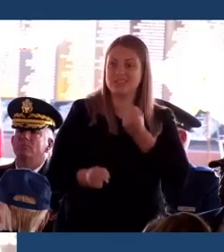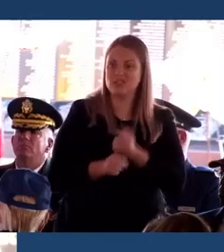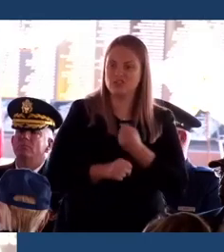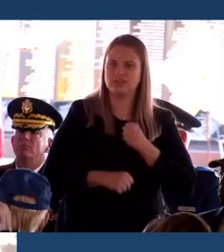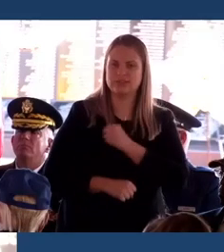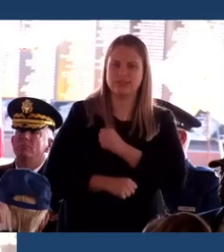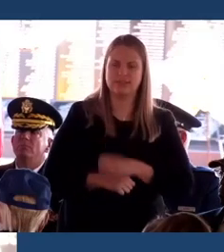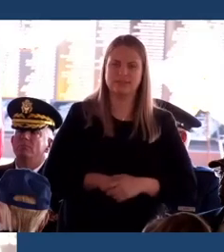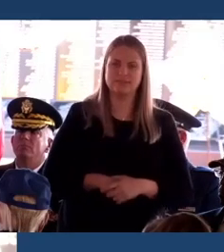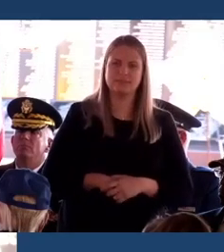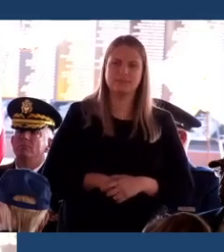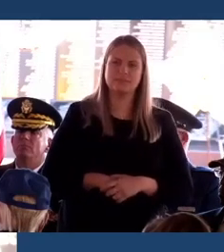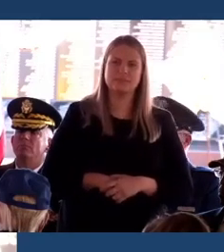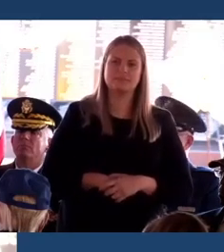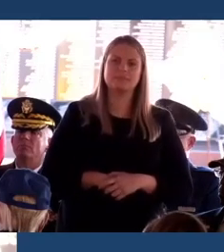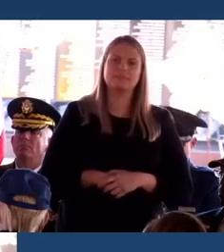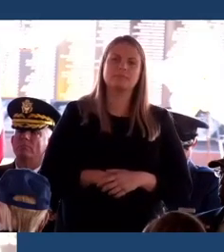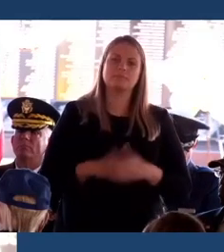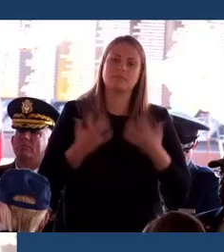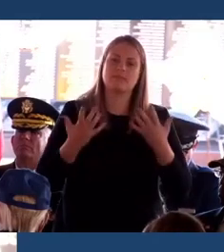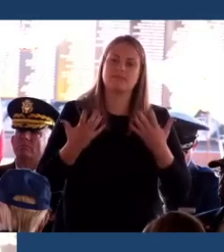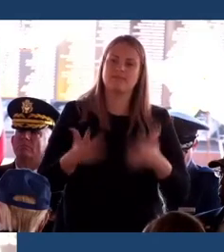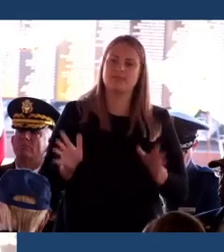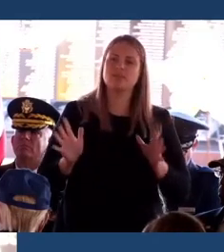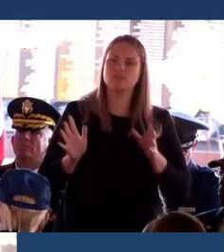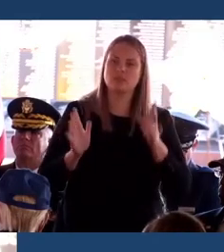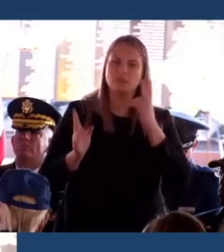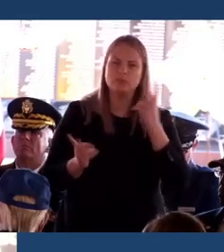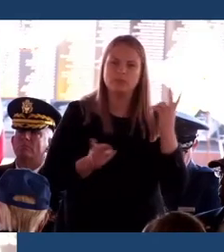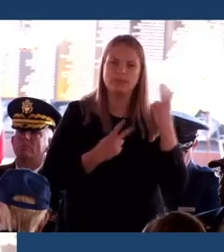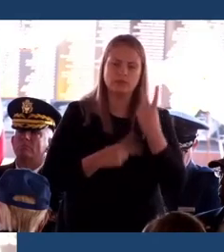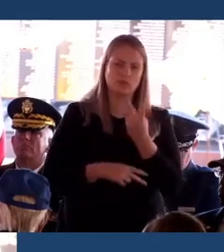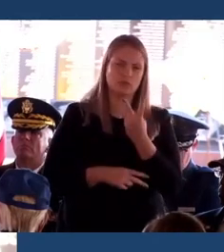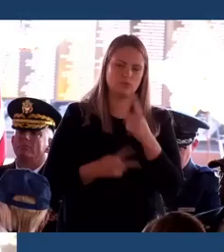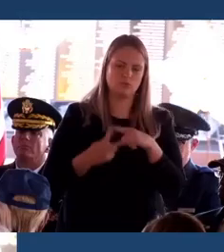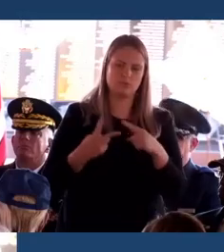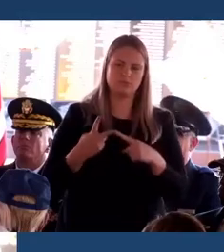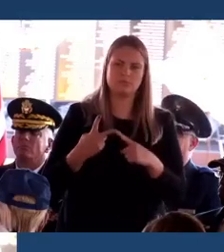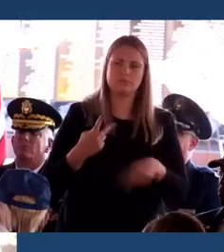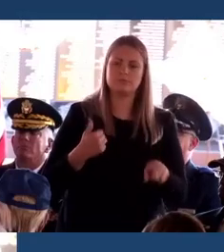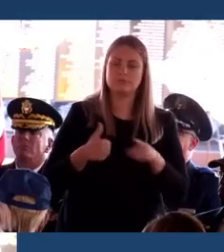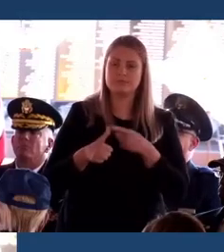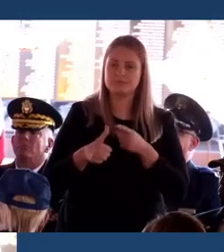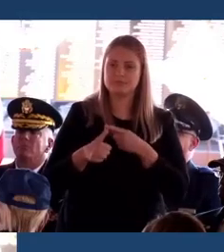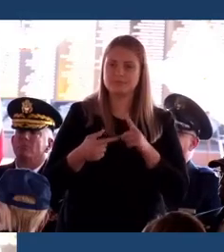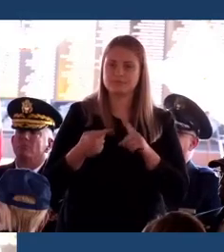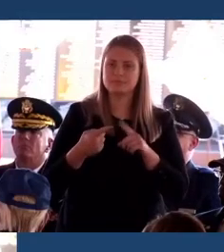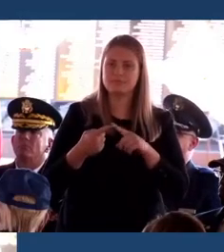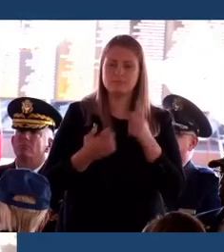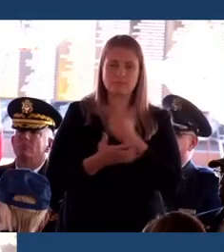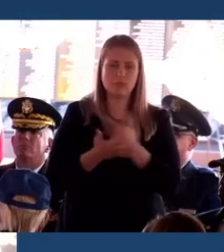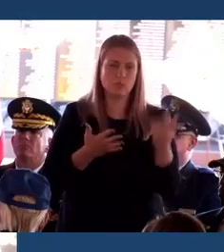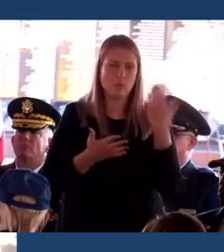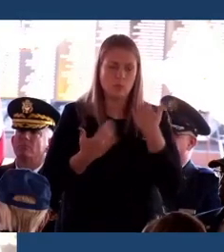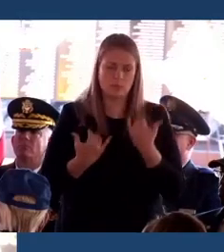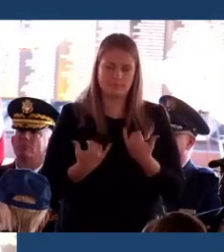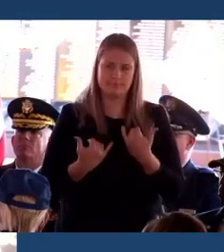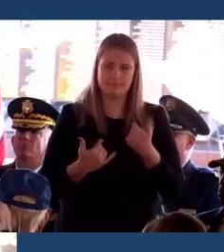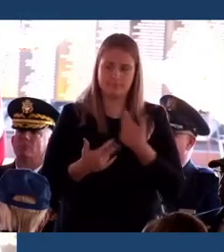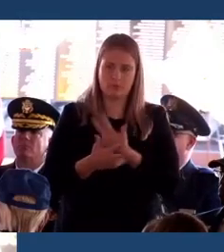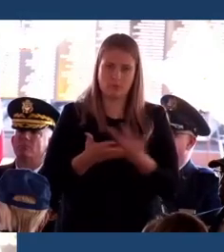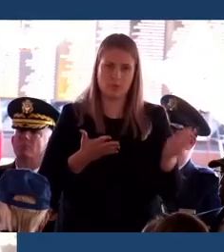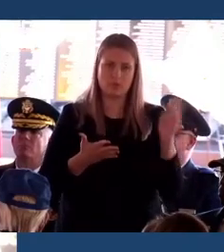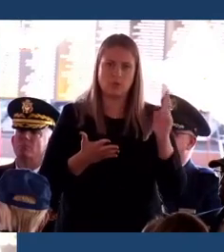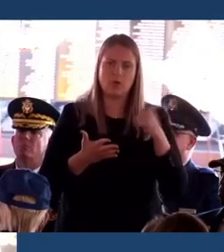Senate. Let me conclude with a brief reflection on two things. First, 3 weeks ago today, I woke up